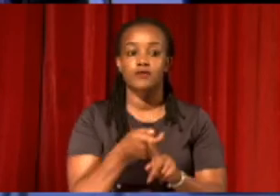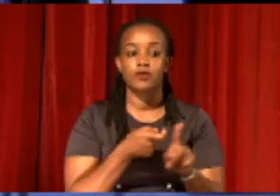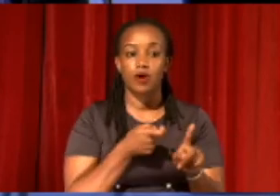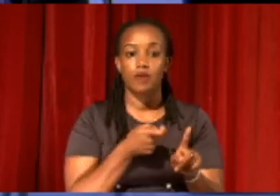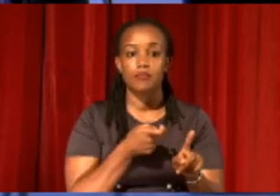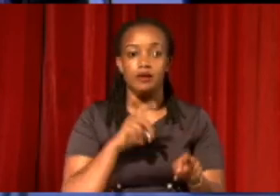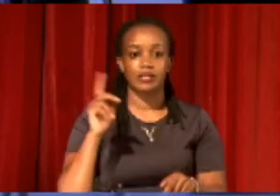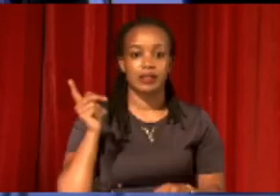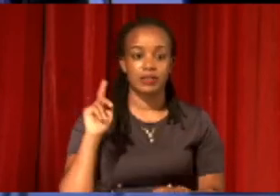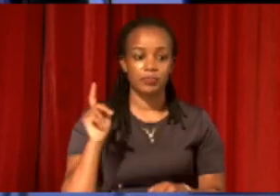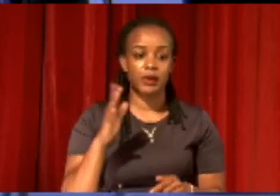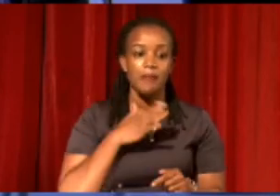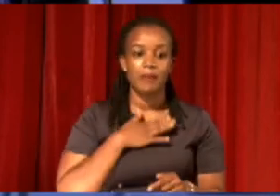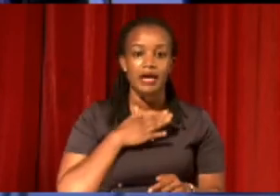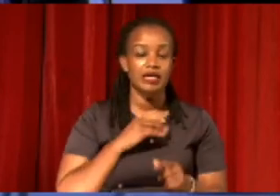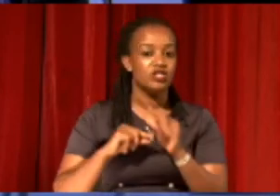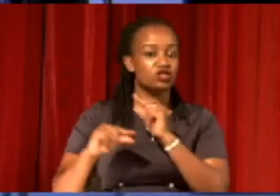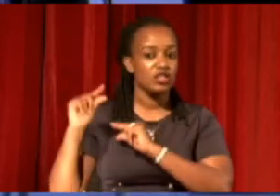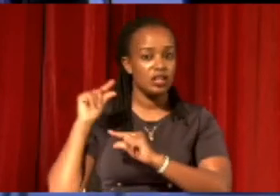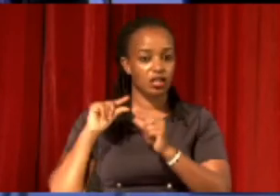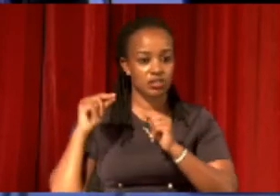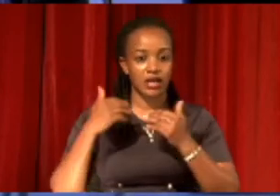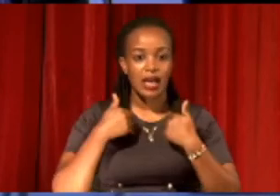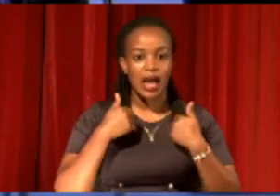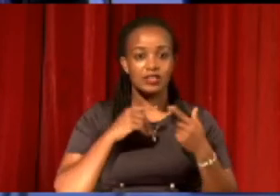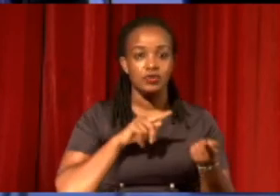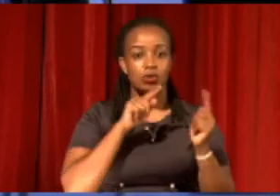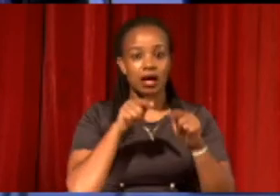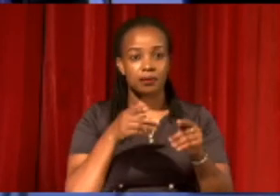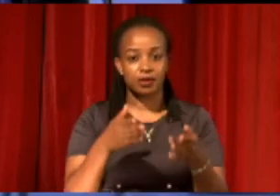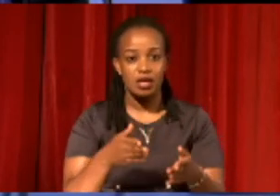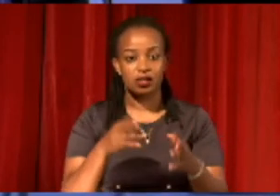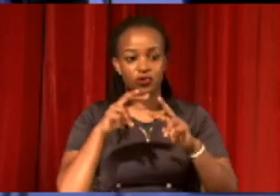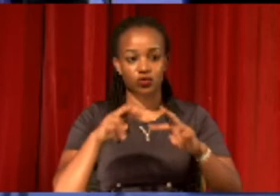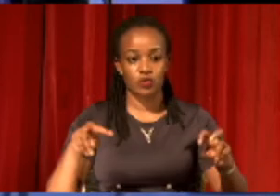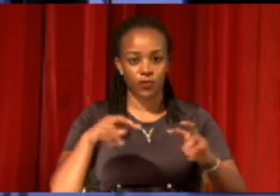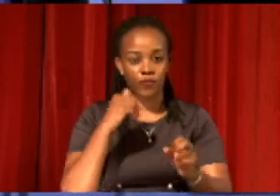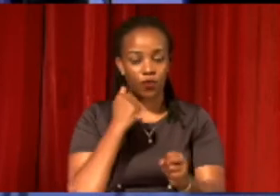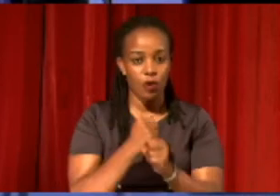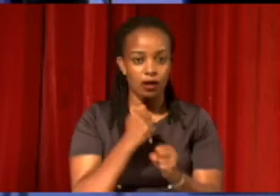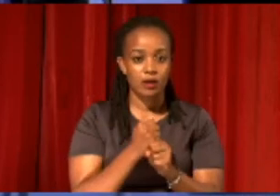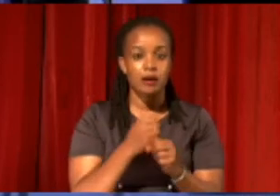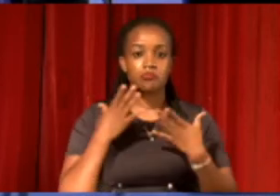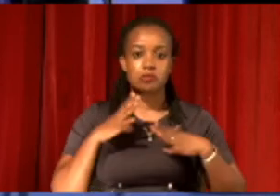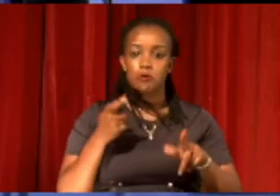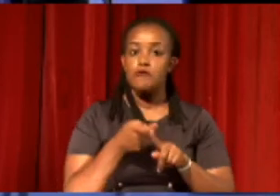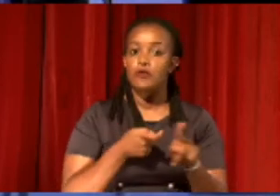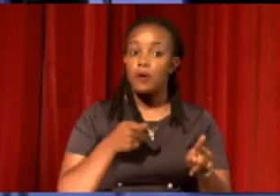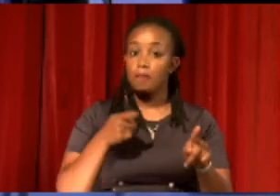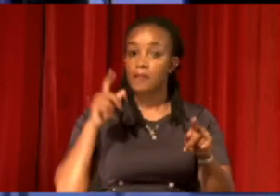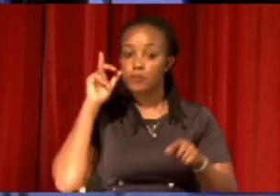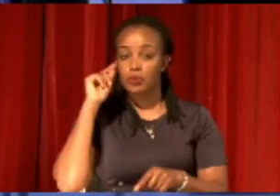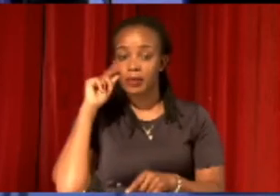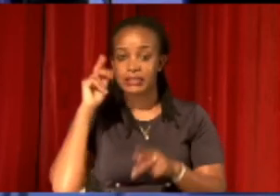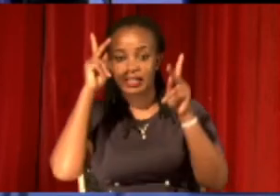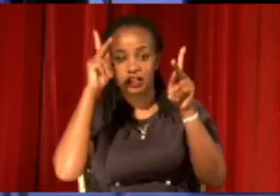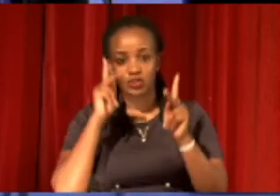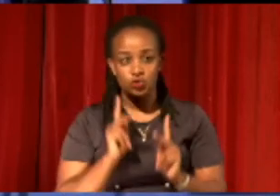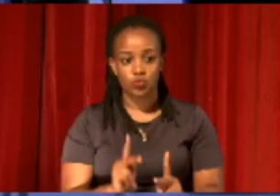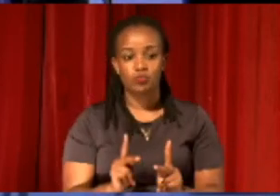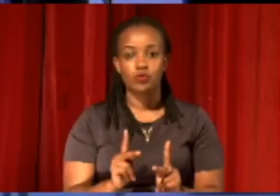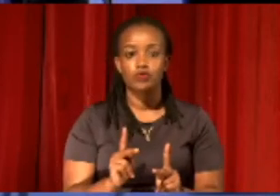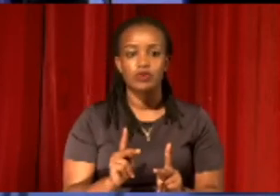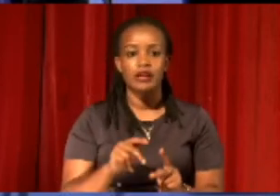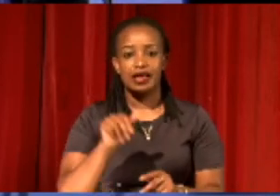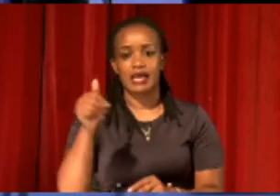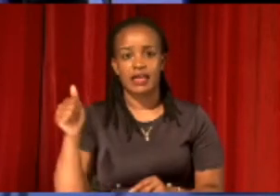come here to look for work. Right now, people from Mombasa, from Kisumu, and other places where I'm from are asking me on the